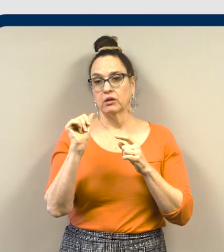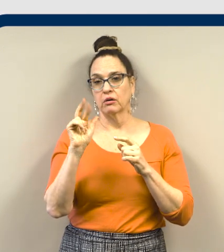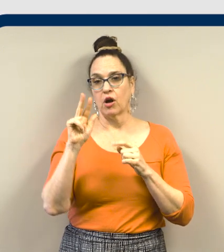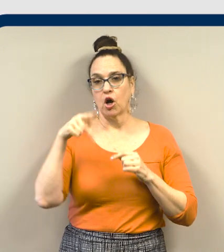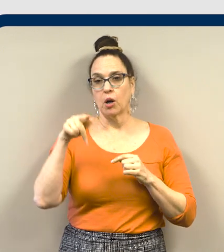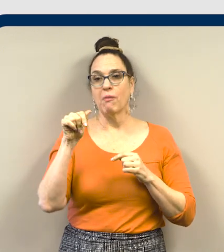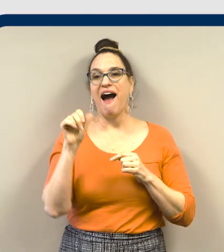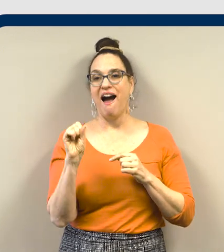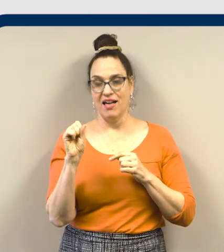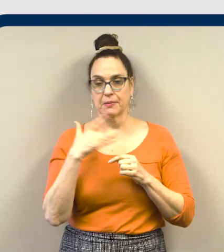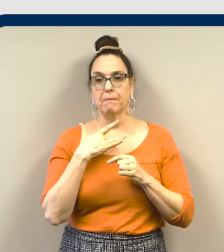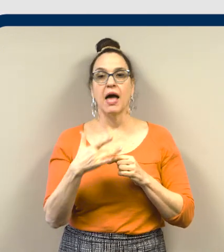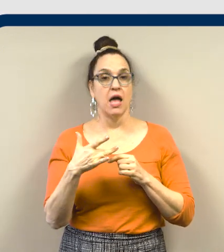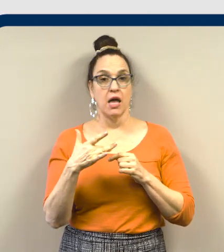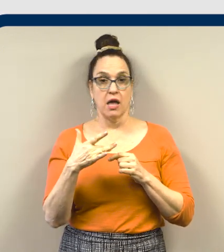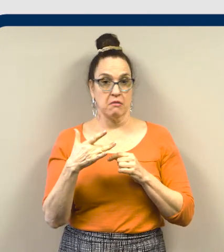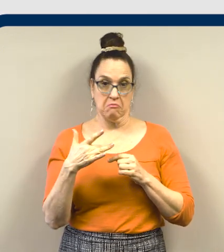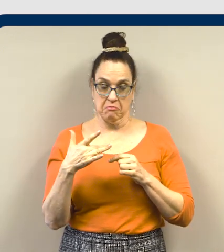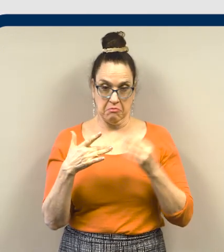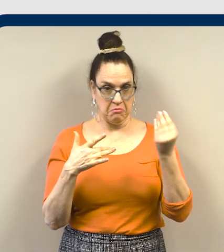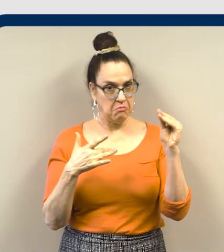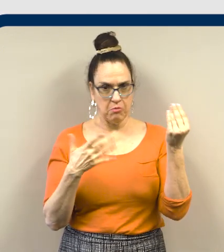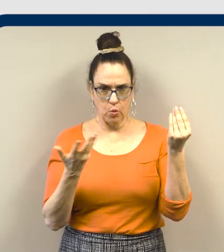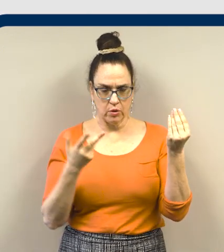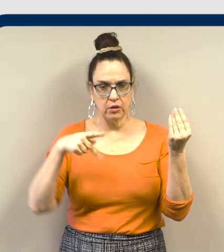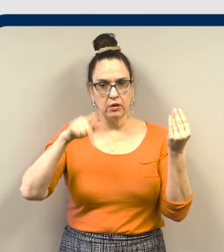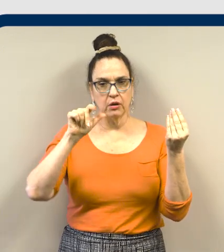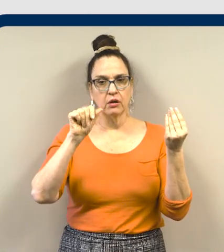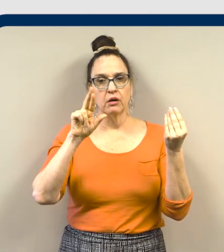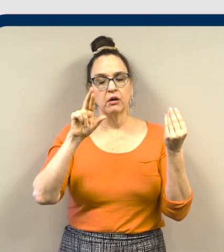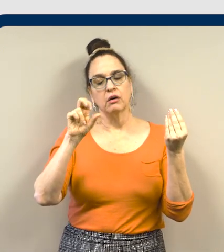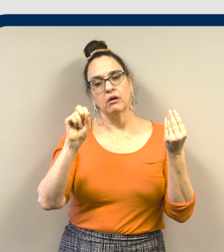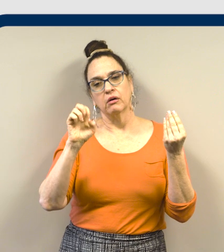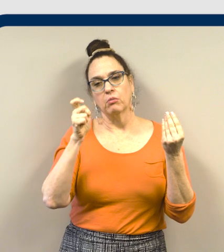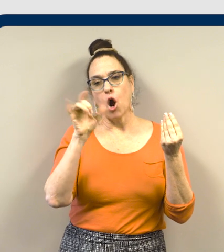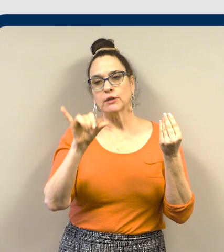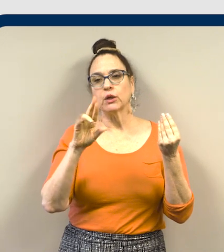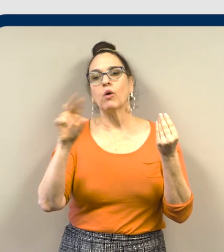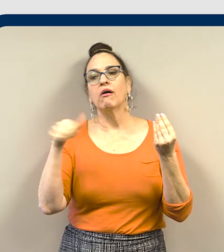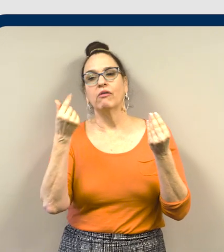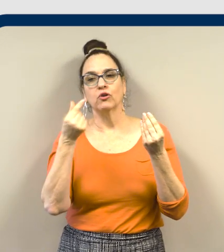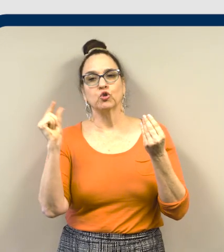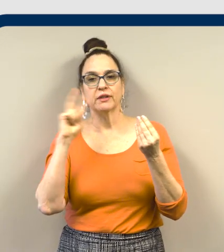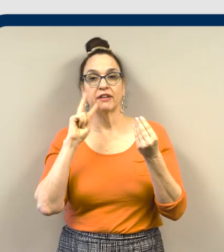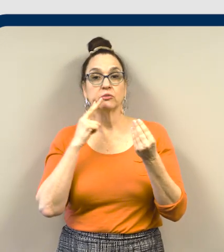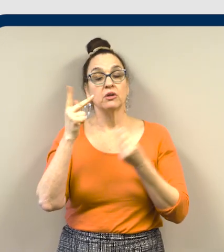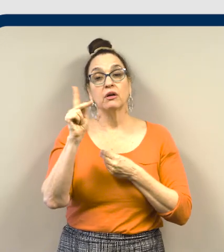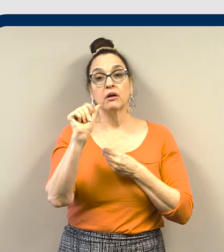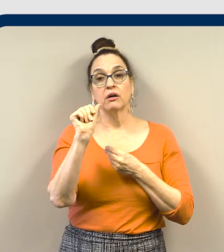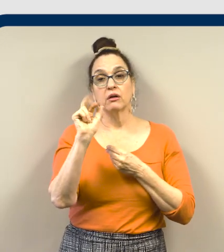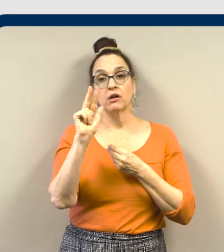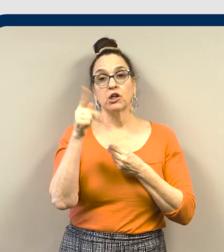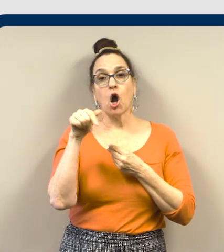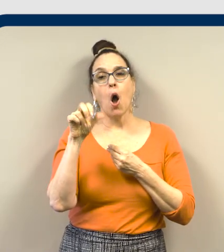karpas. Karpas usually comes in the form of parsley or another green vegetable. The karpas